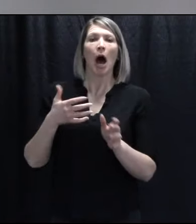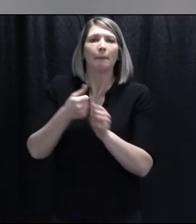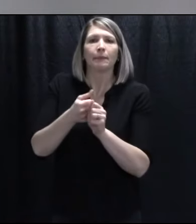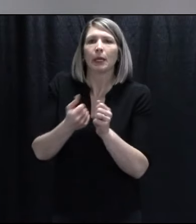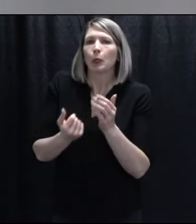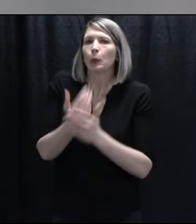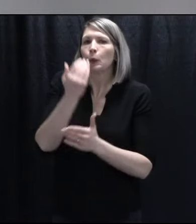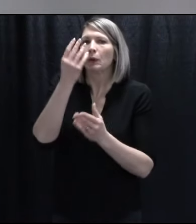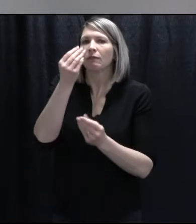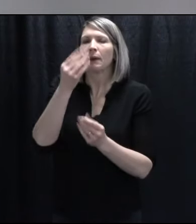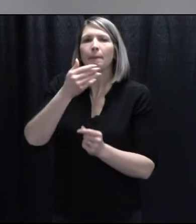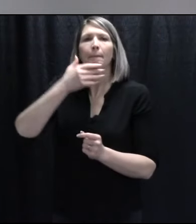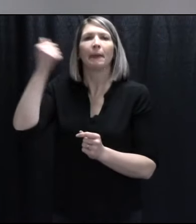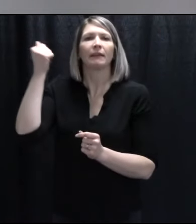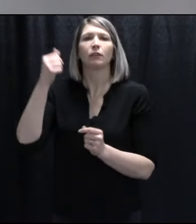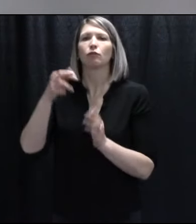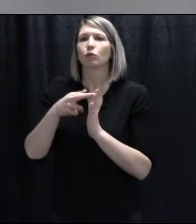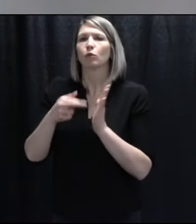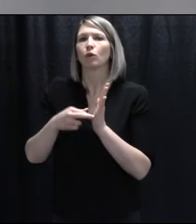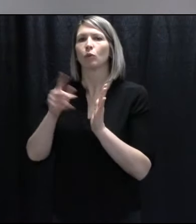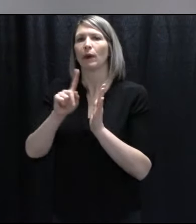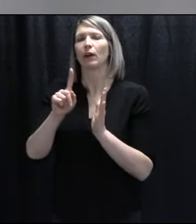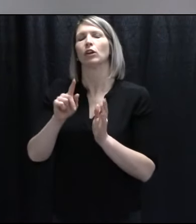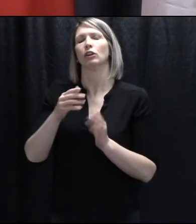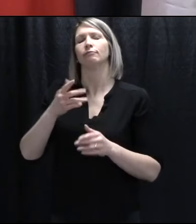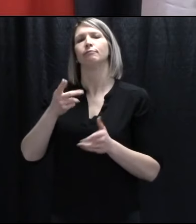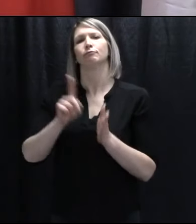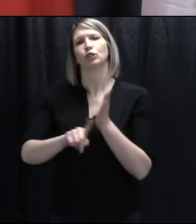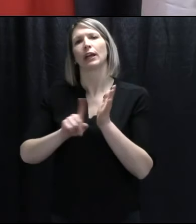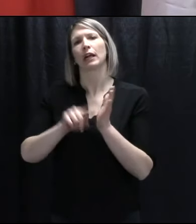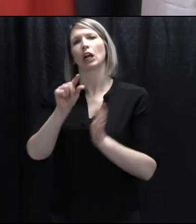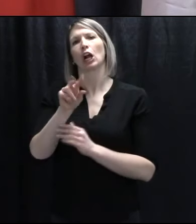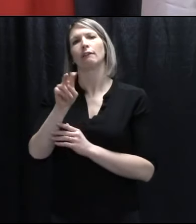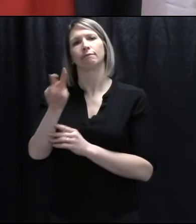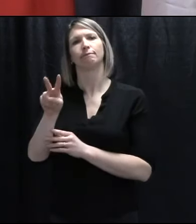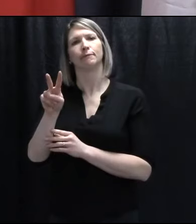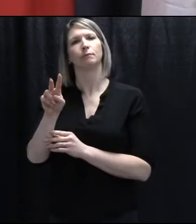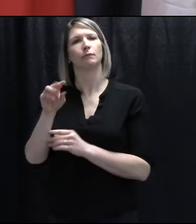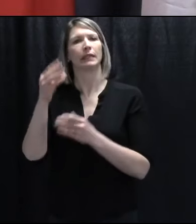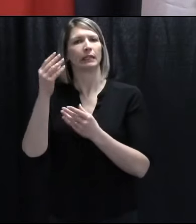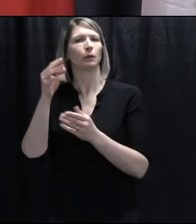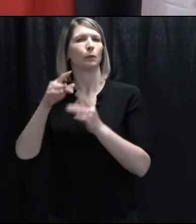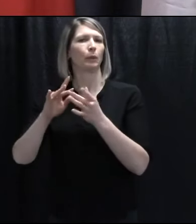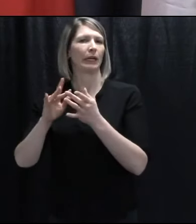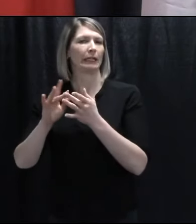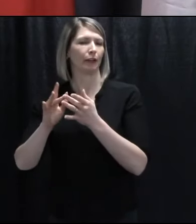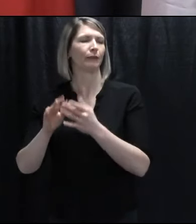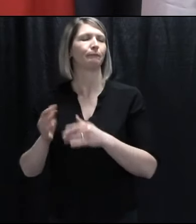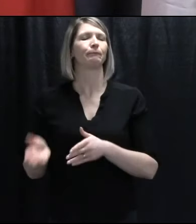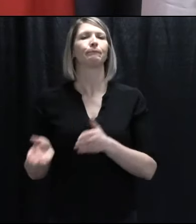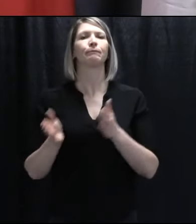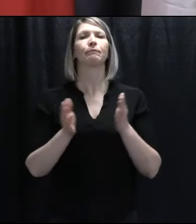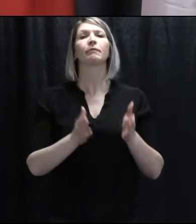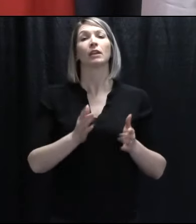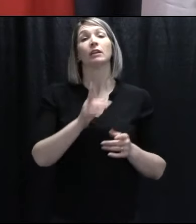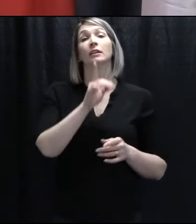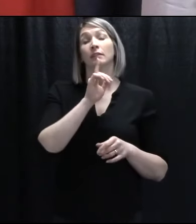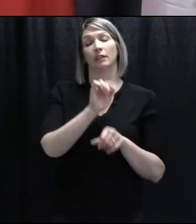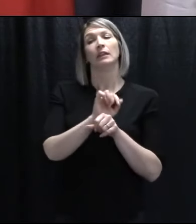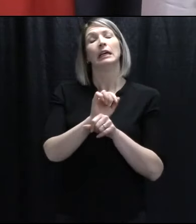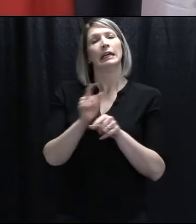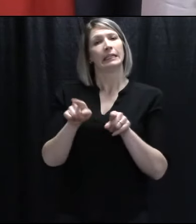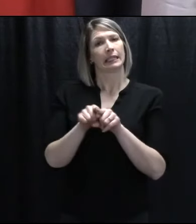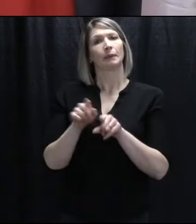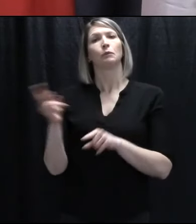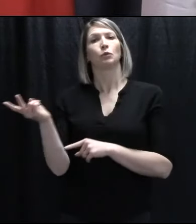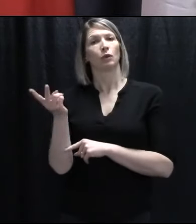to keep it that way. And it's important too, building on what Dr. Fitzgerald said and what Dr. Hagee said, is that if